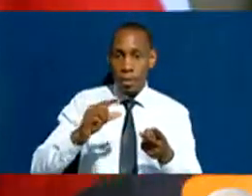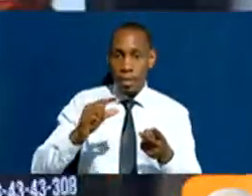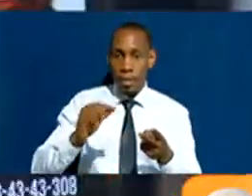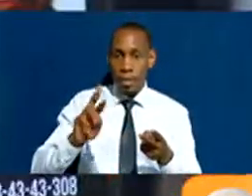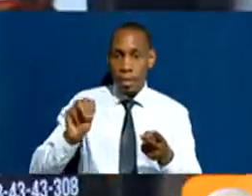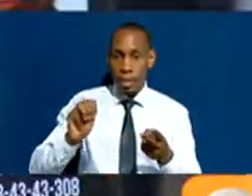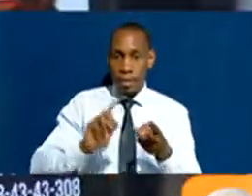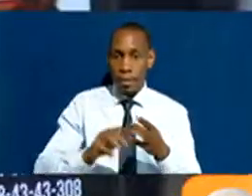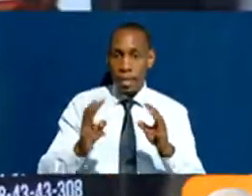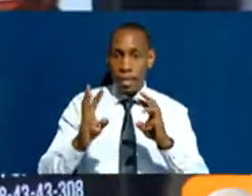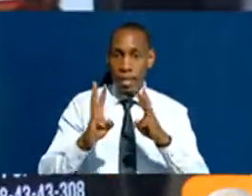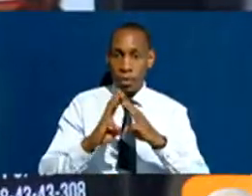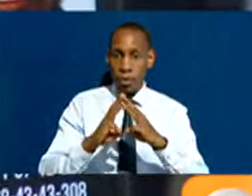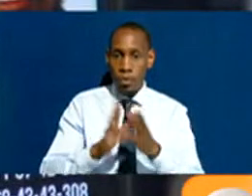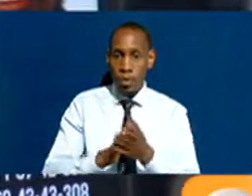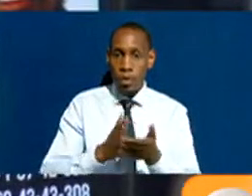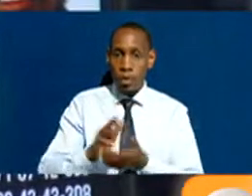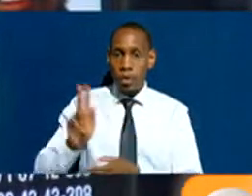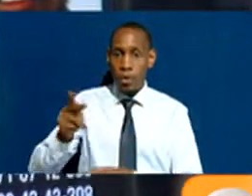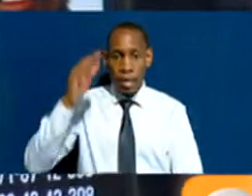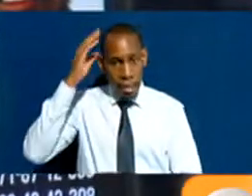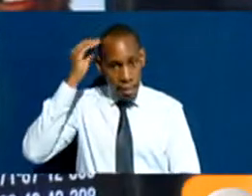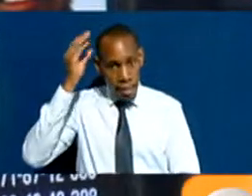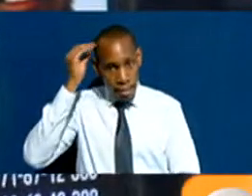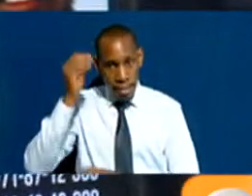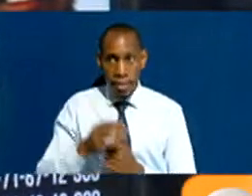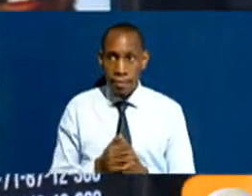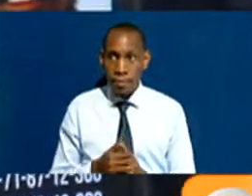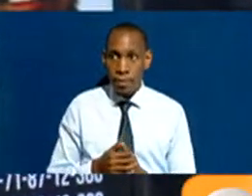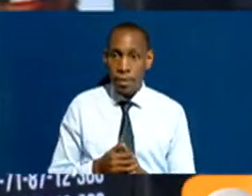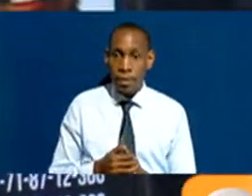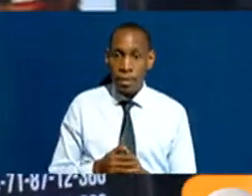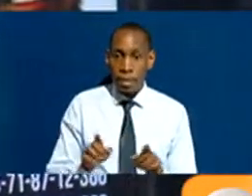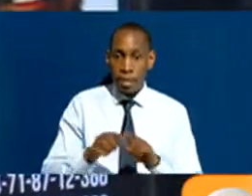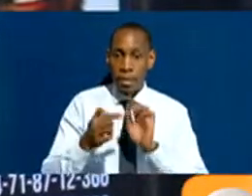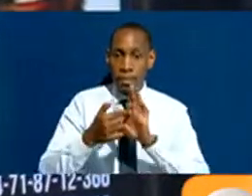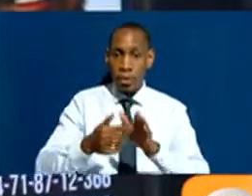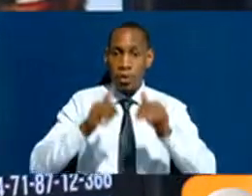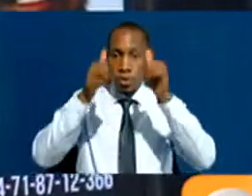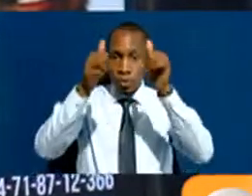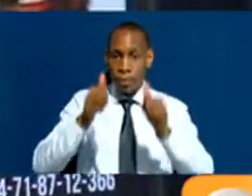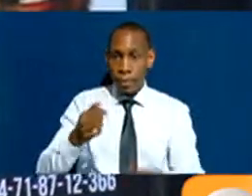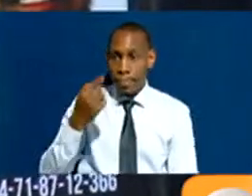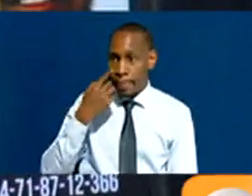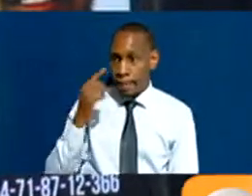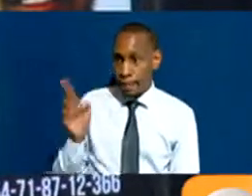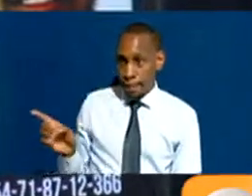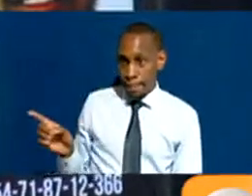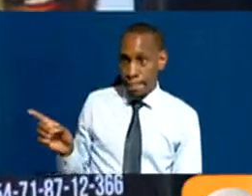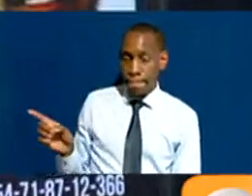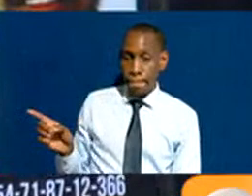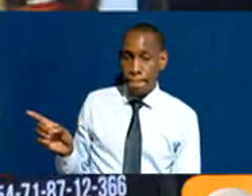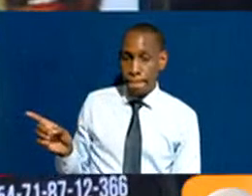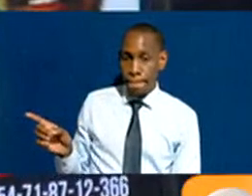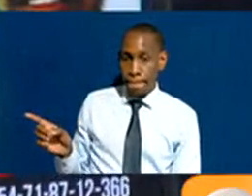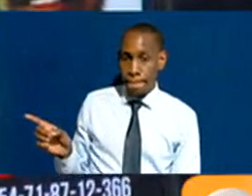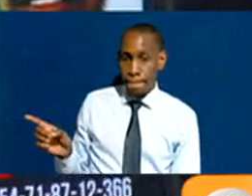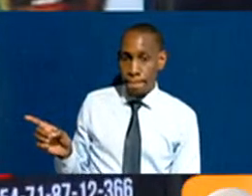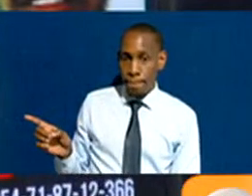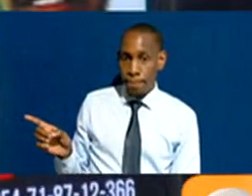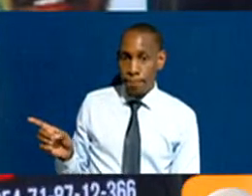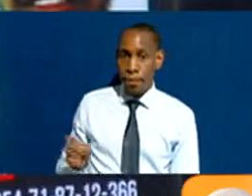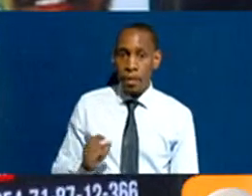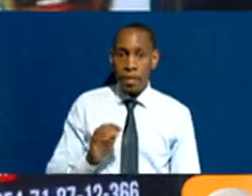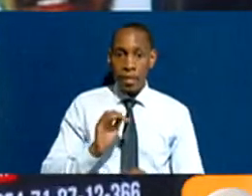WhatsApp via the Kenyan and Somali tip lines displayed on the posters beside me.